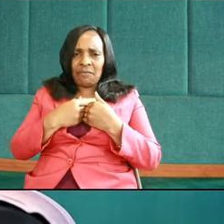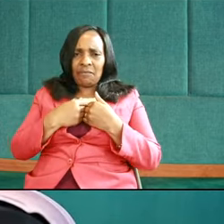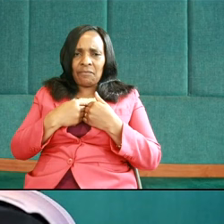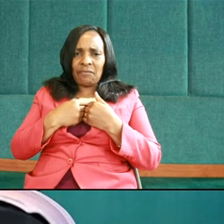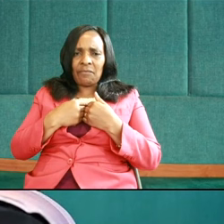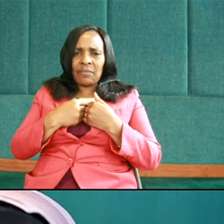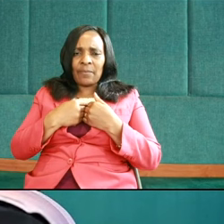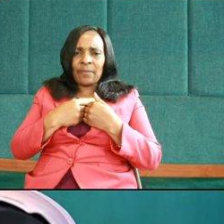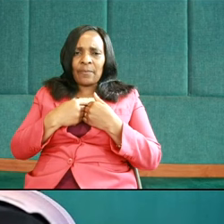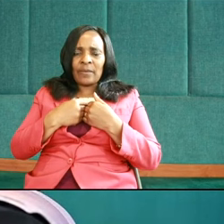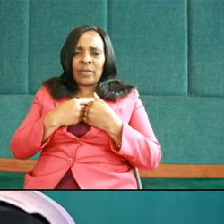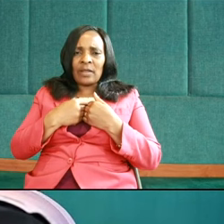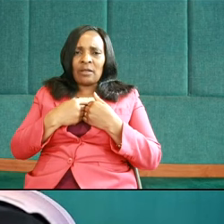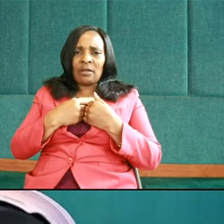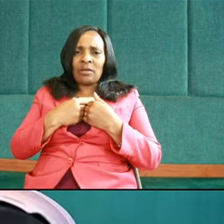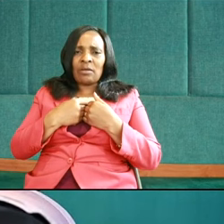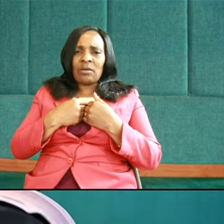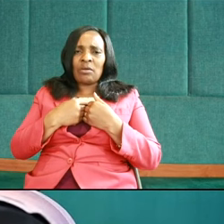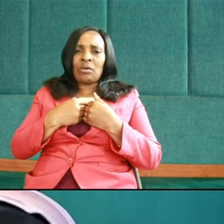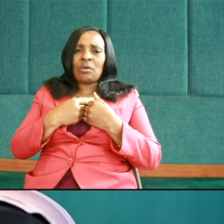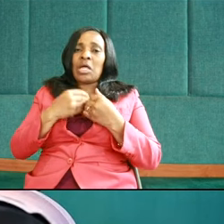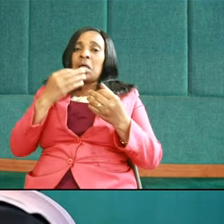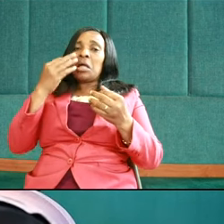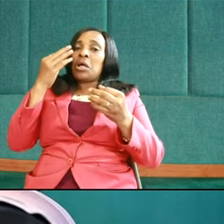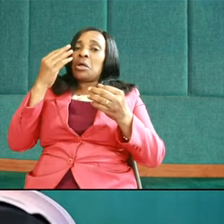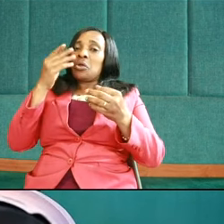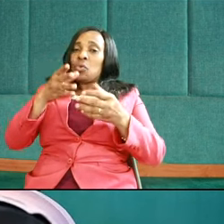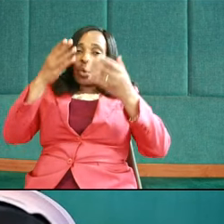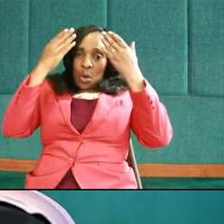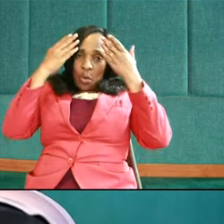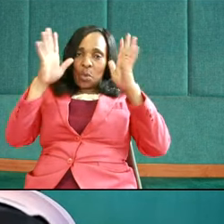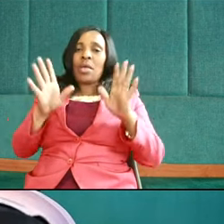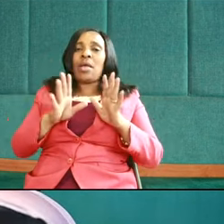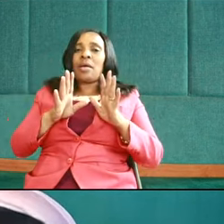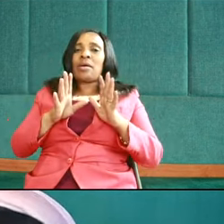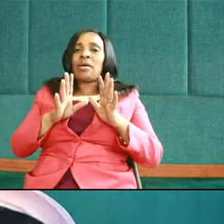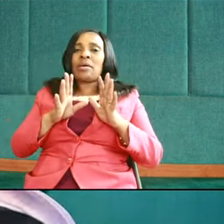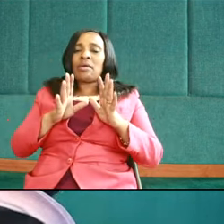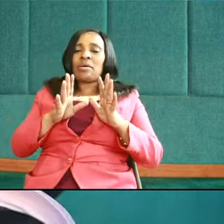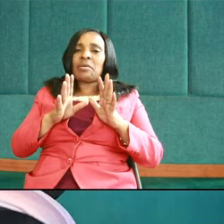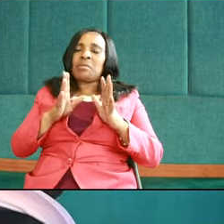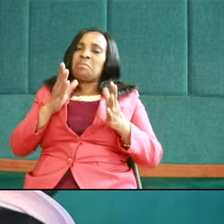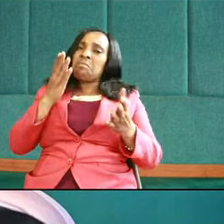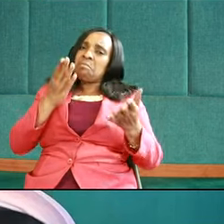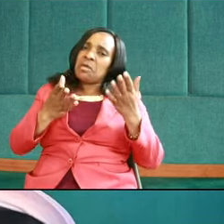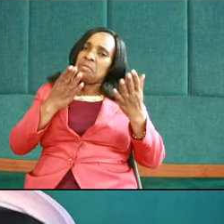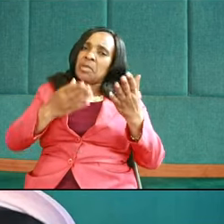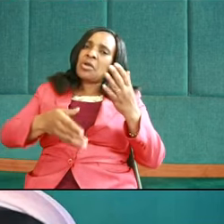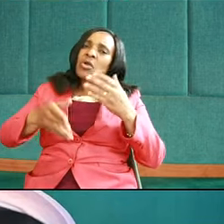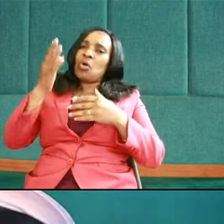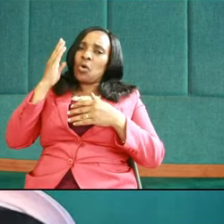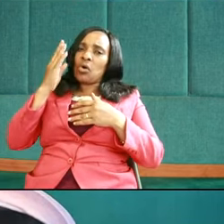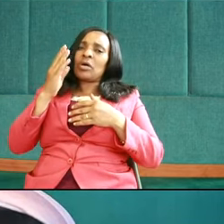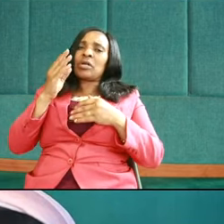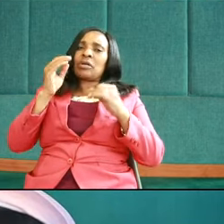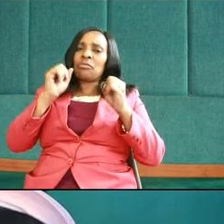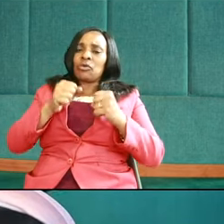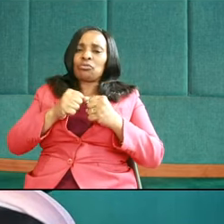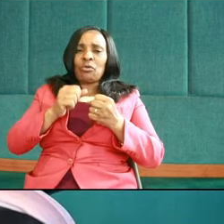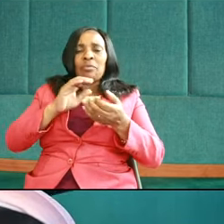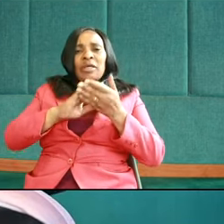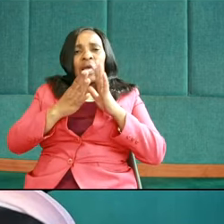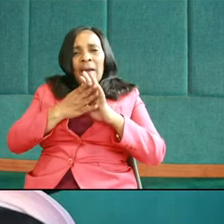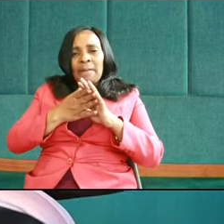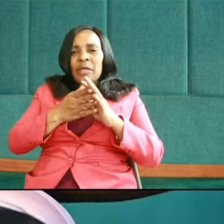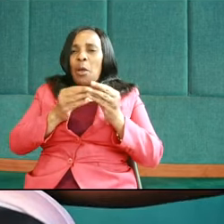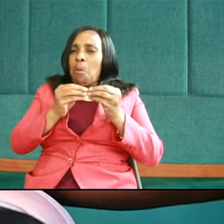then, like, you don't know. So maybe God could be a bit more lenient on